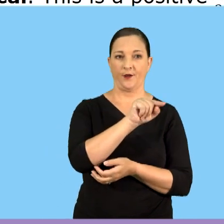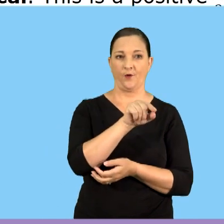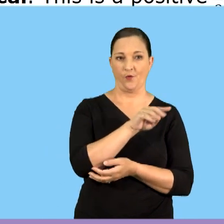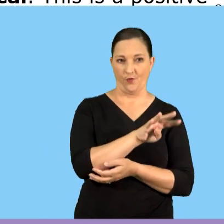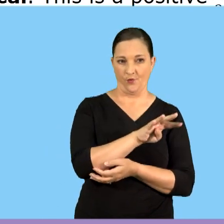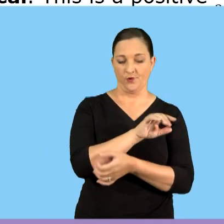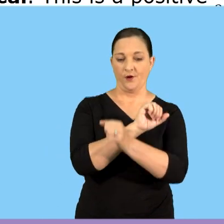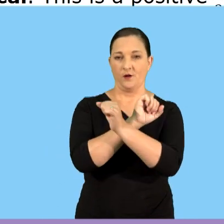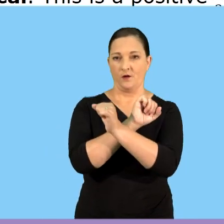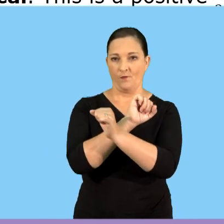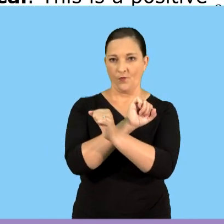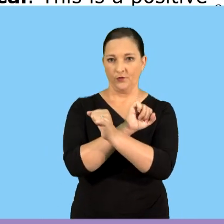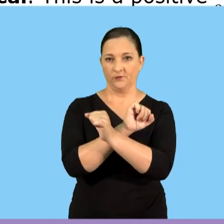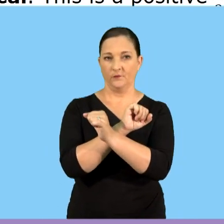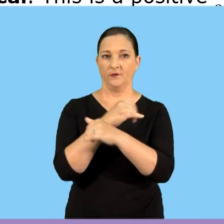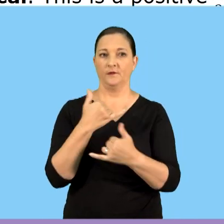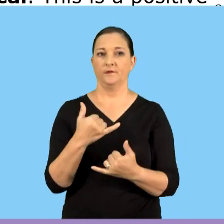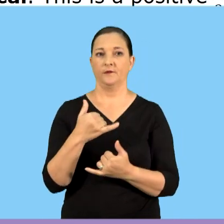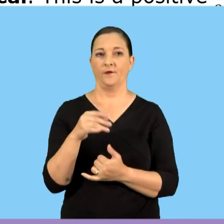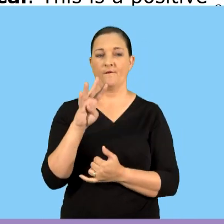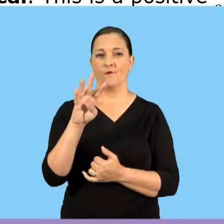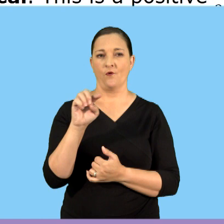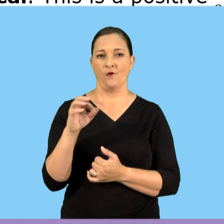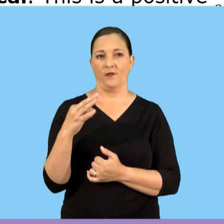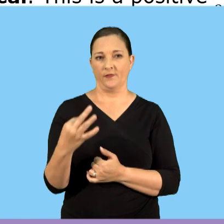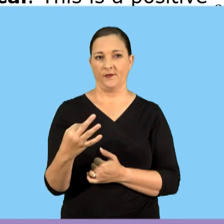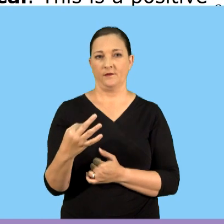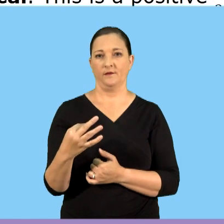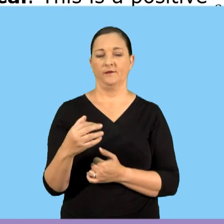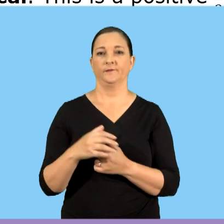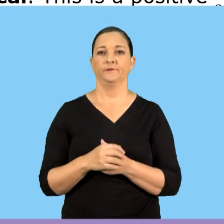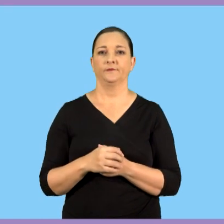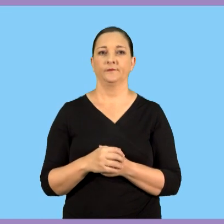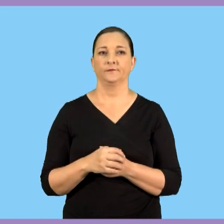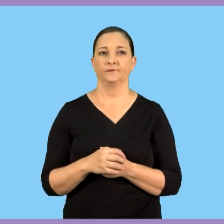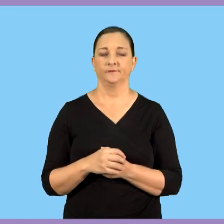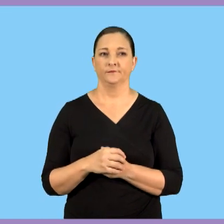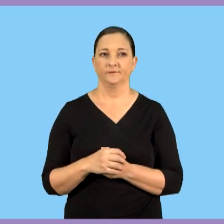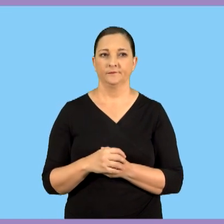be multiplied by its reciprocal, that is a positive 4/3.